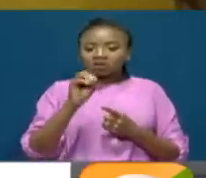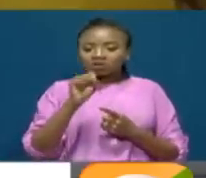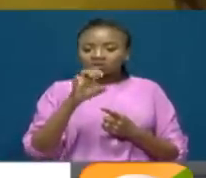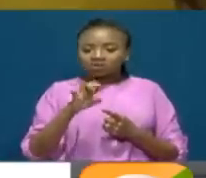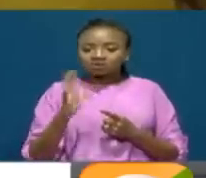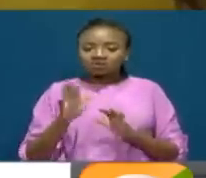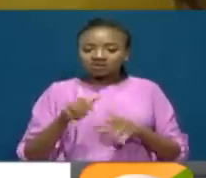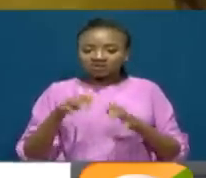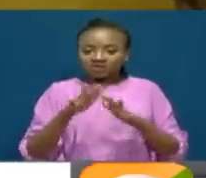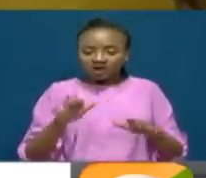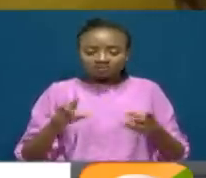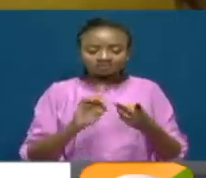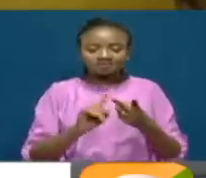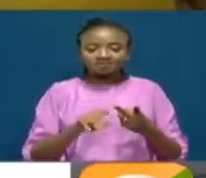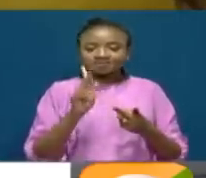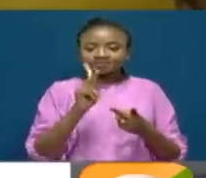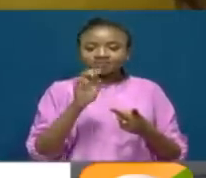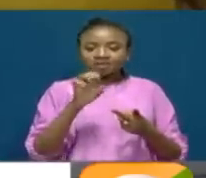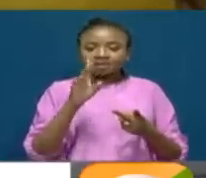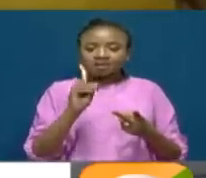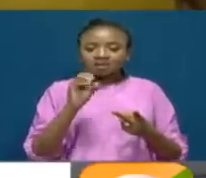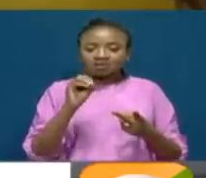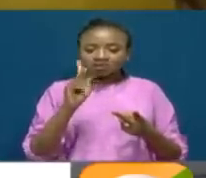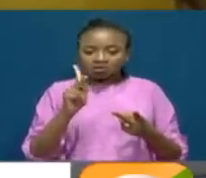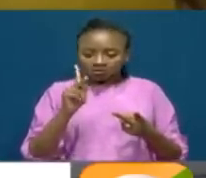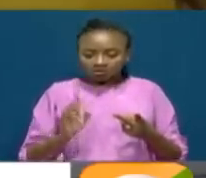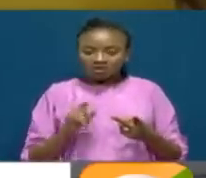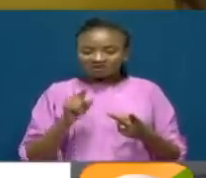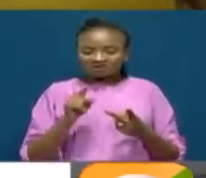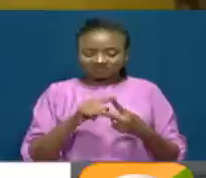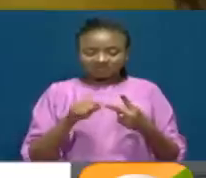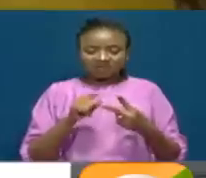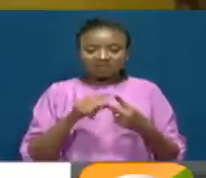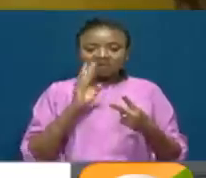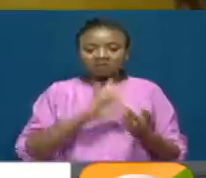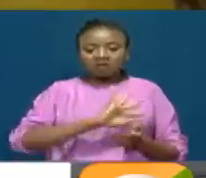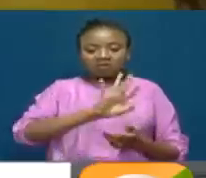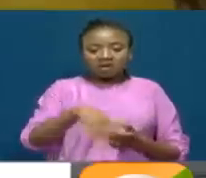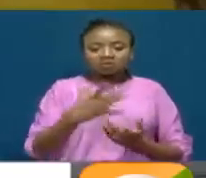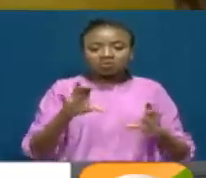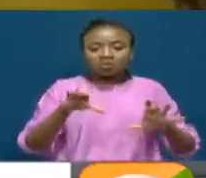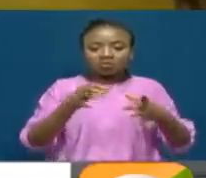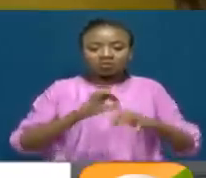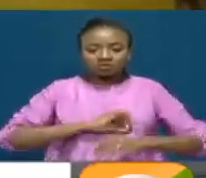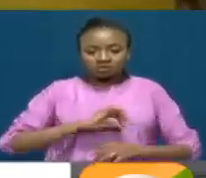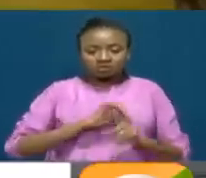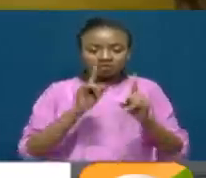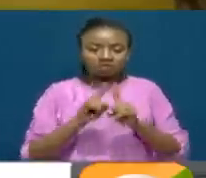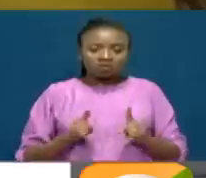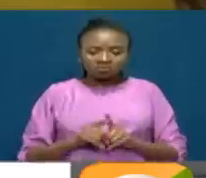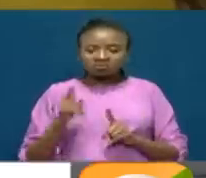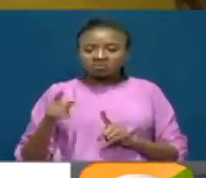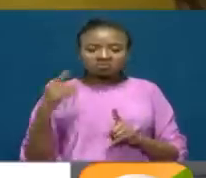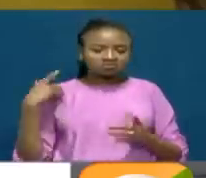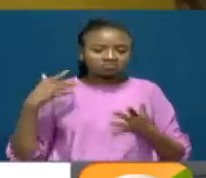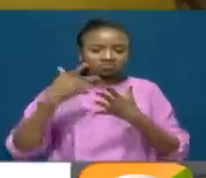saying if elected, ownership of those two ranches would be reverted to the community. At the same time, Ruto has, without giving